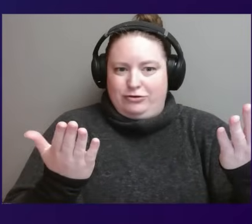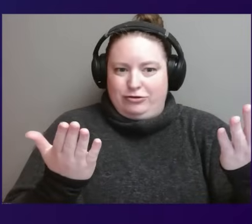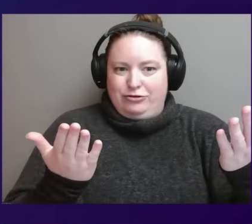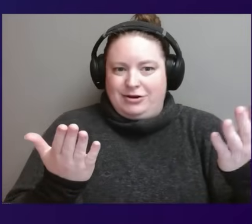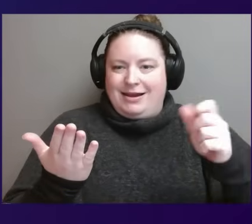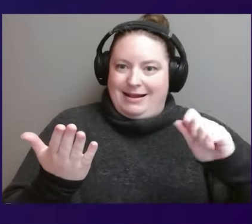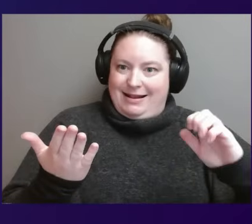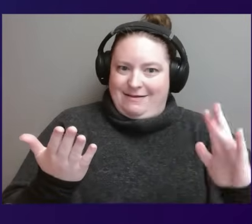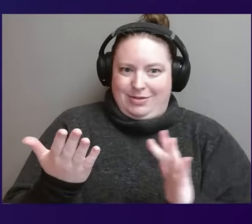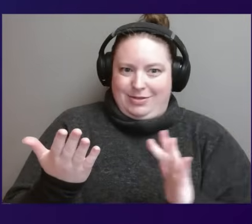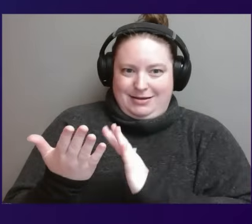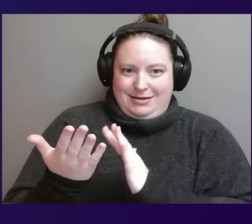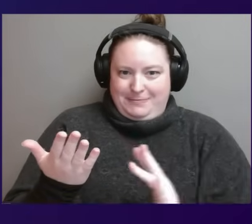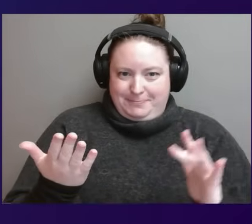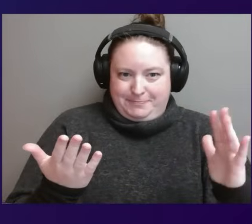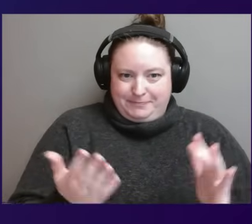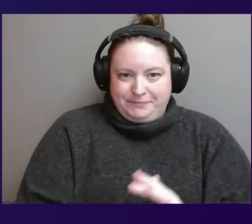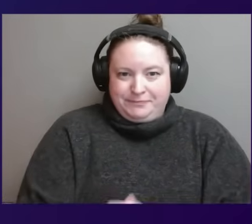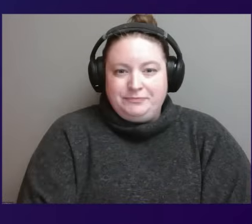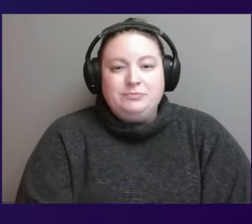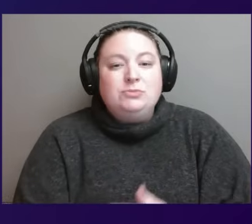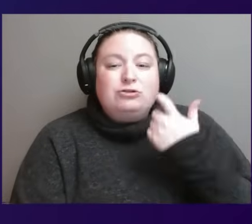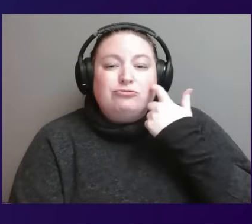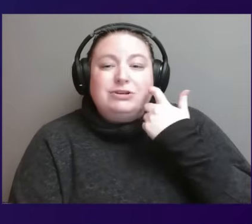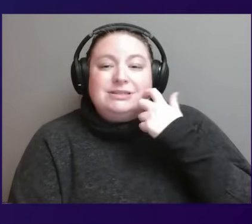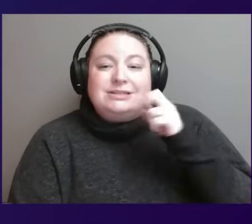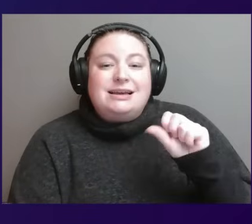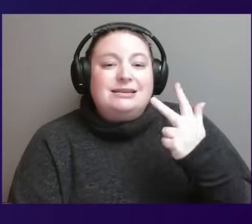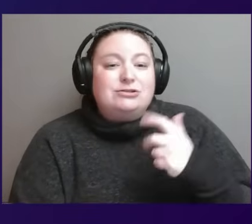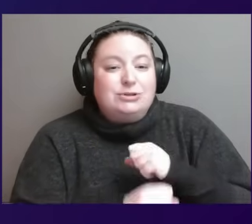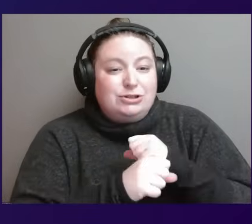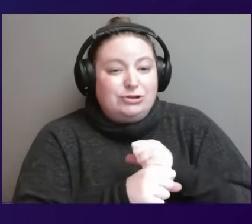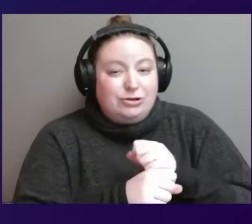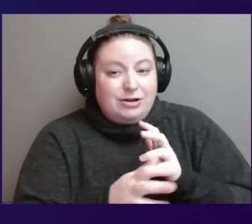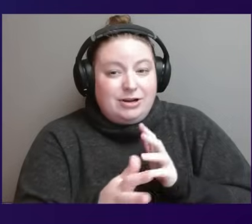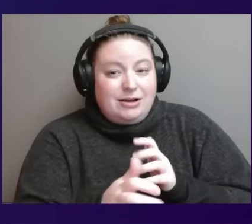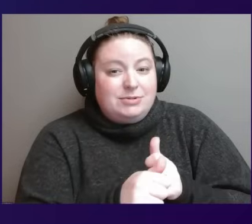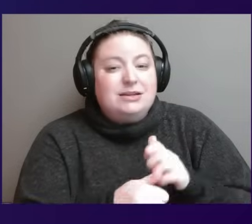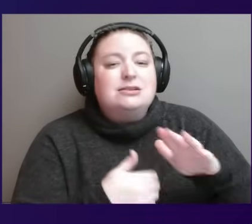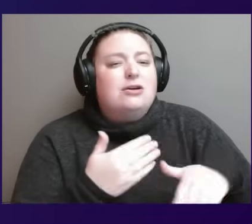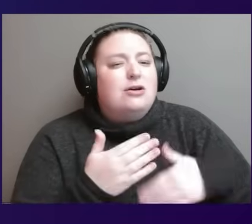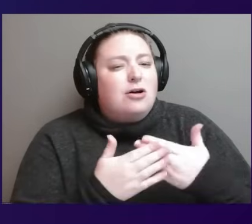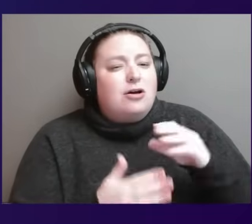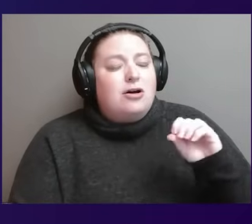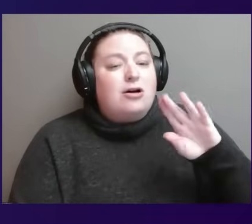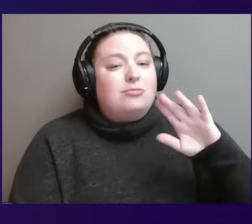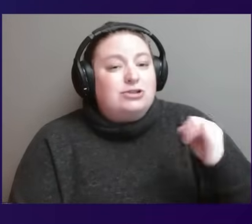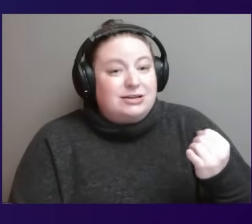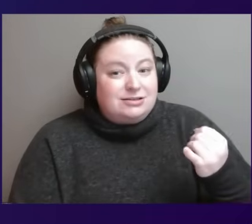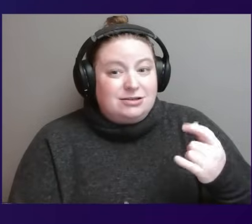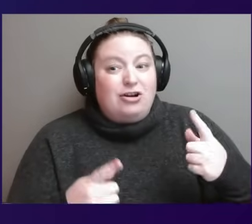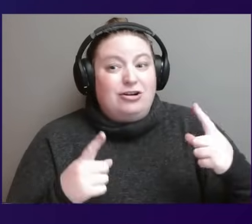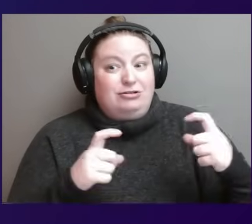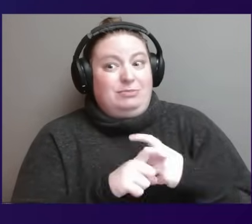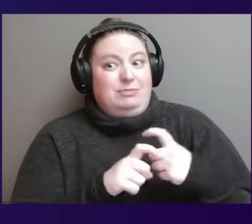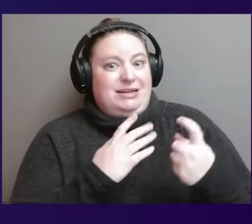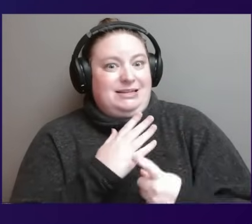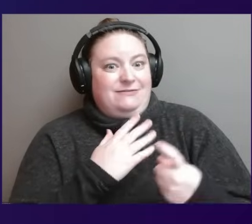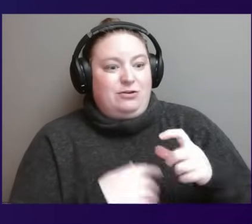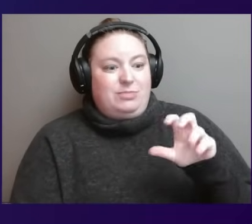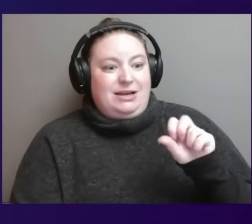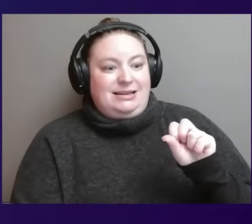Recent Amazon S3 security updates, all objects encrypted by default with SSE S3. So, you know, a